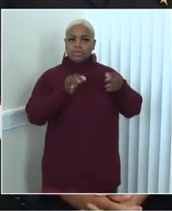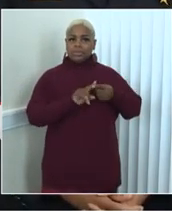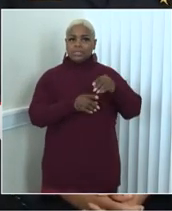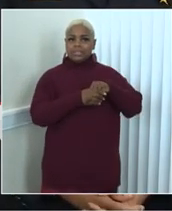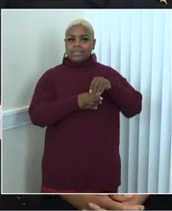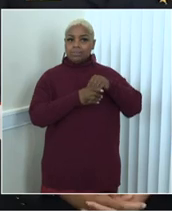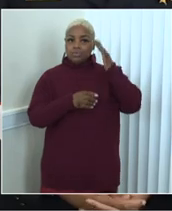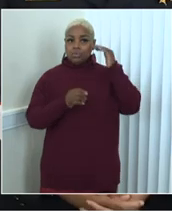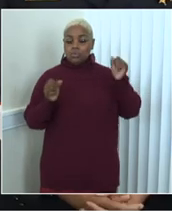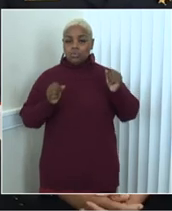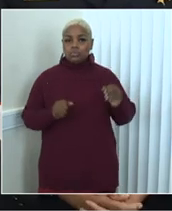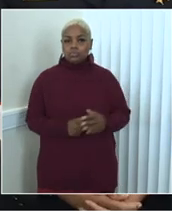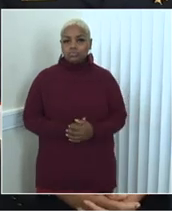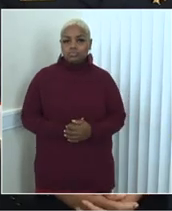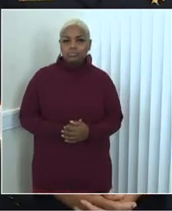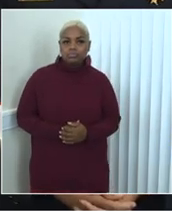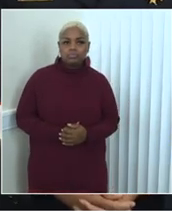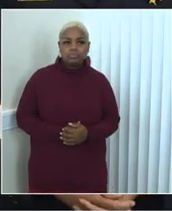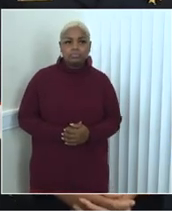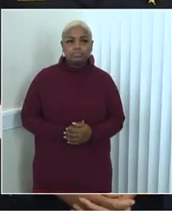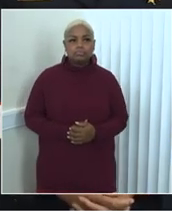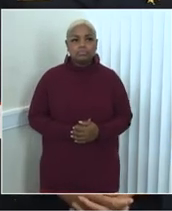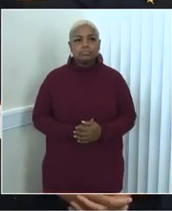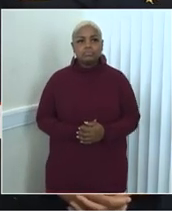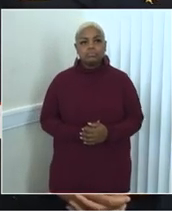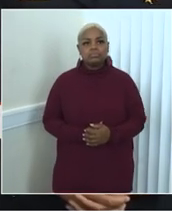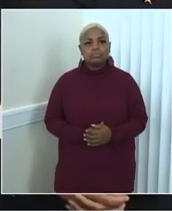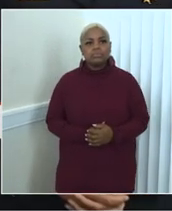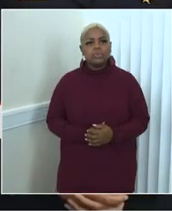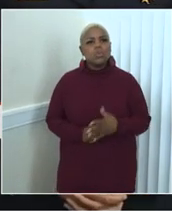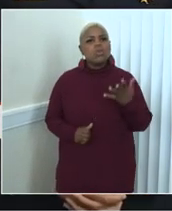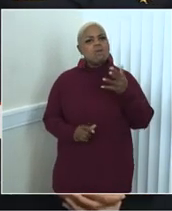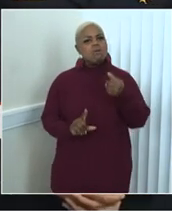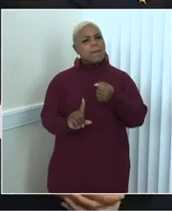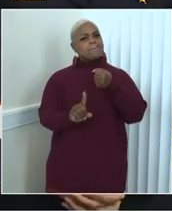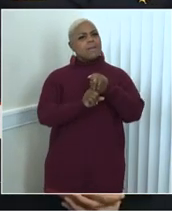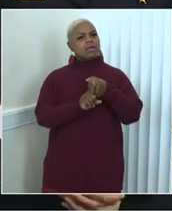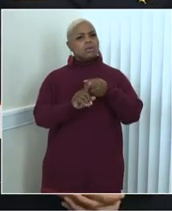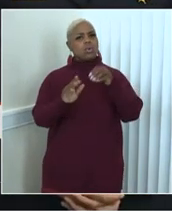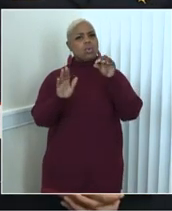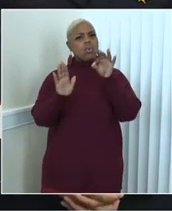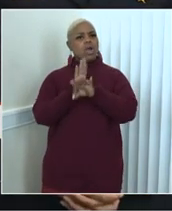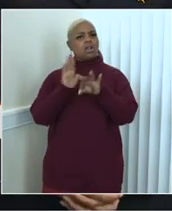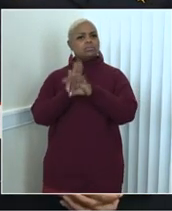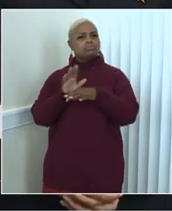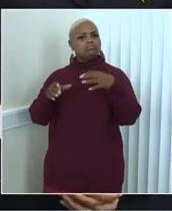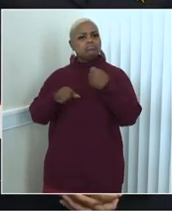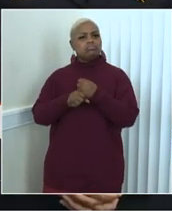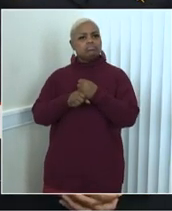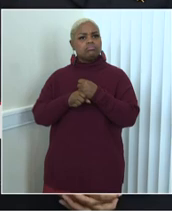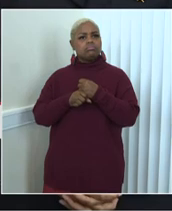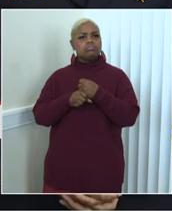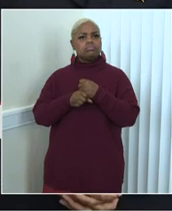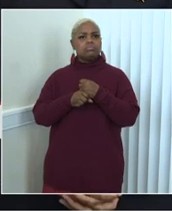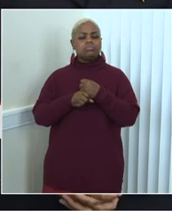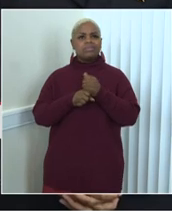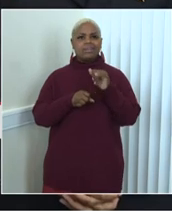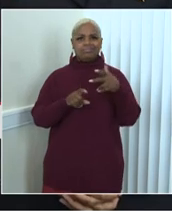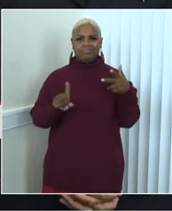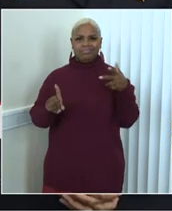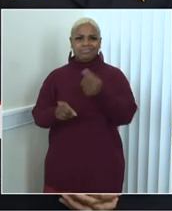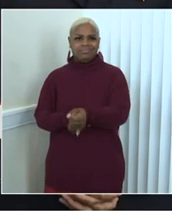him, based on what he asked, what was the impact of what happened in New Orleans and what happened during the past election cycle on the